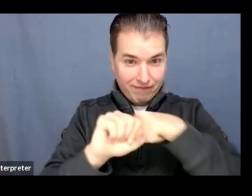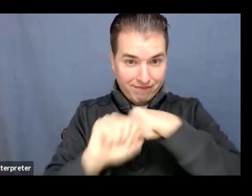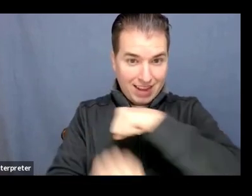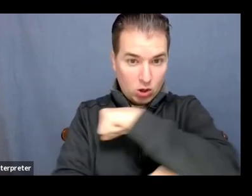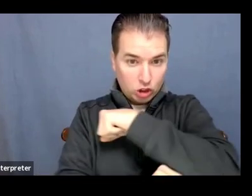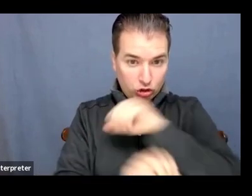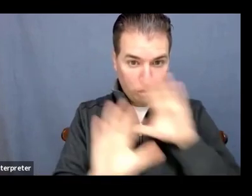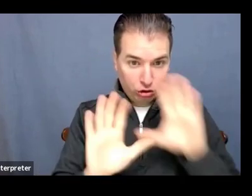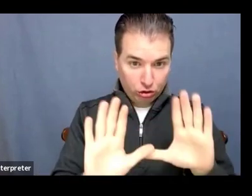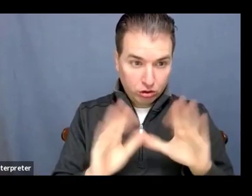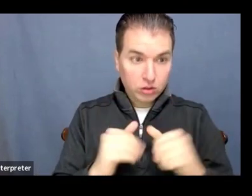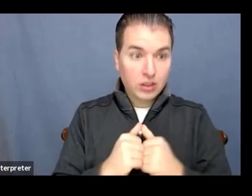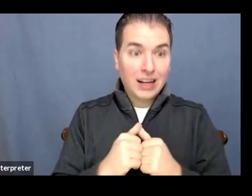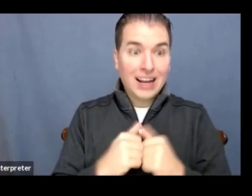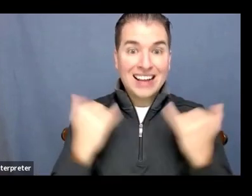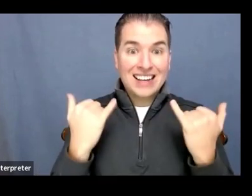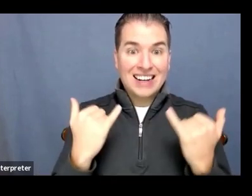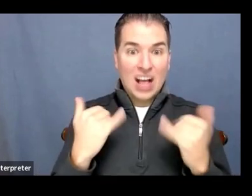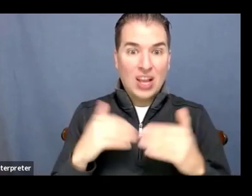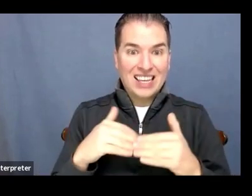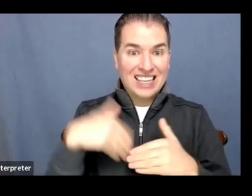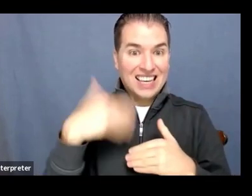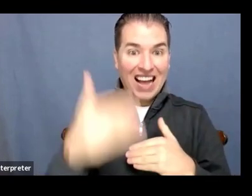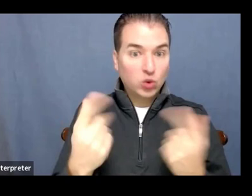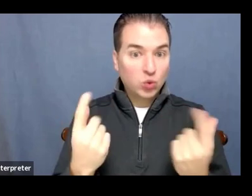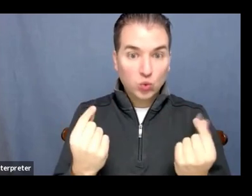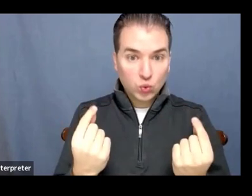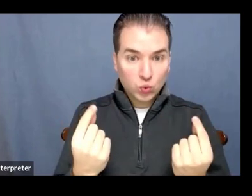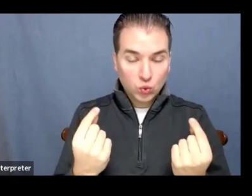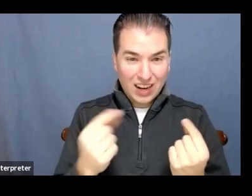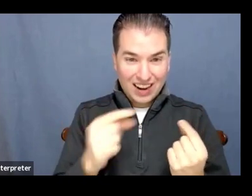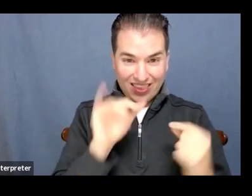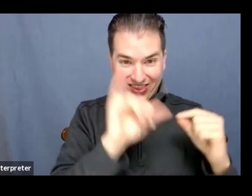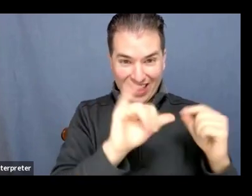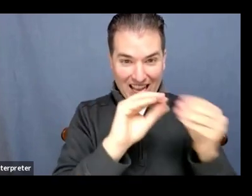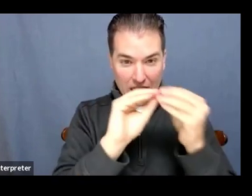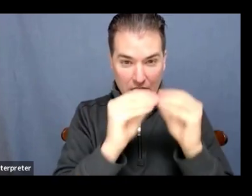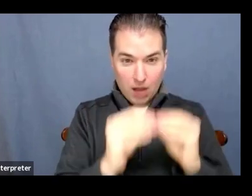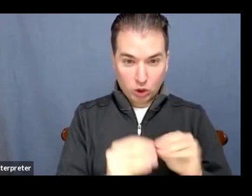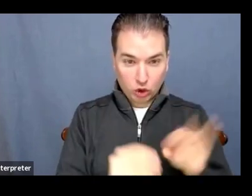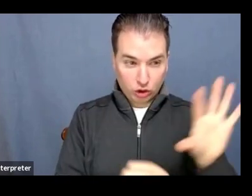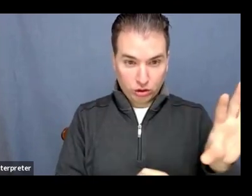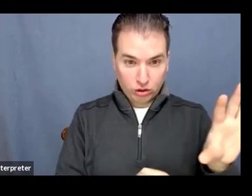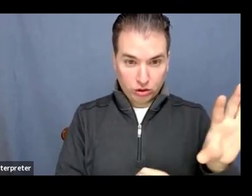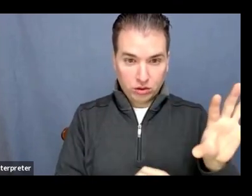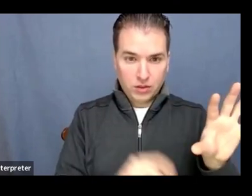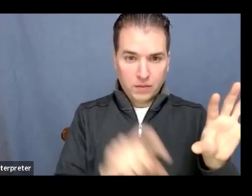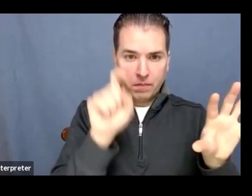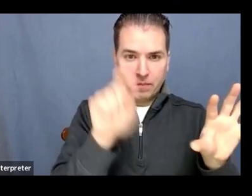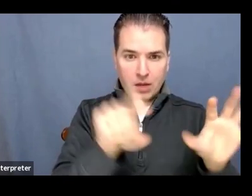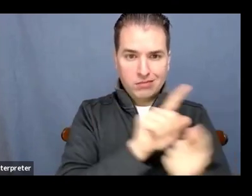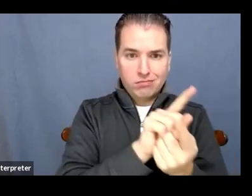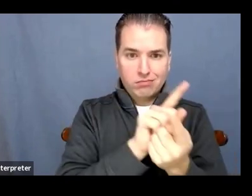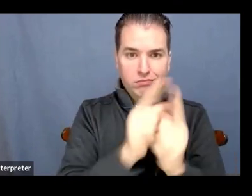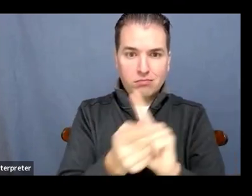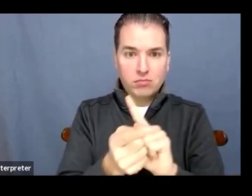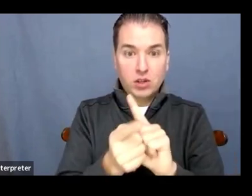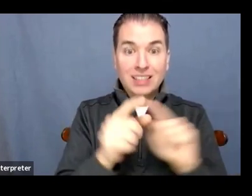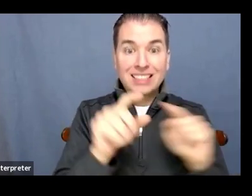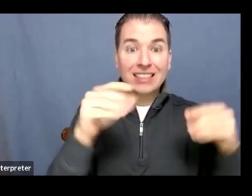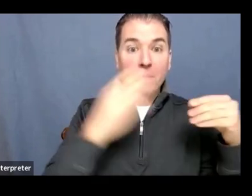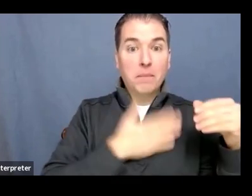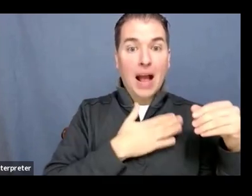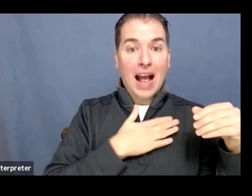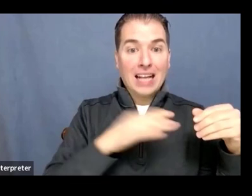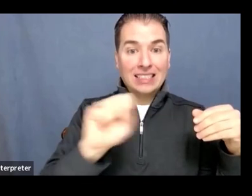So now our next step here is to translate the sales plan into a customer plan, the